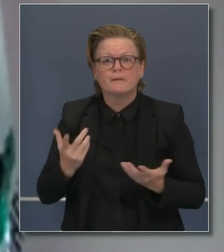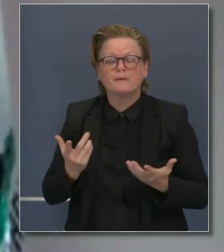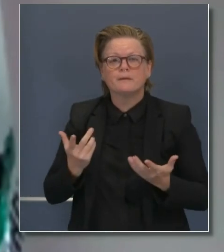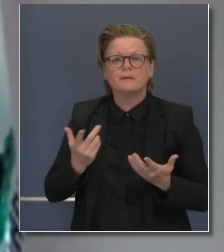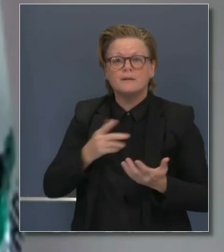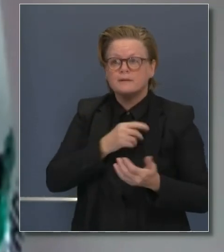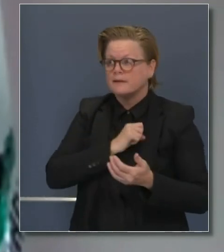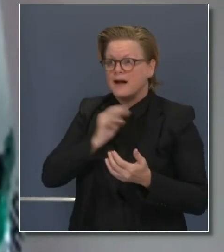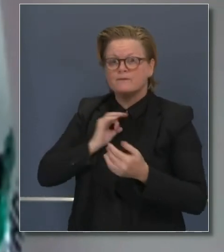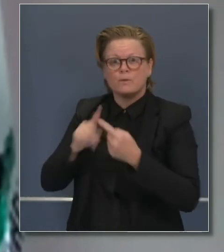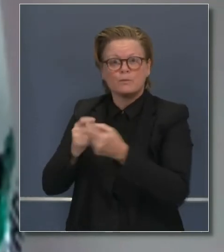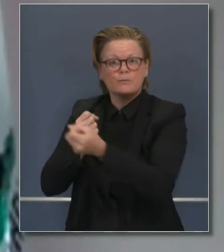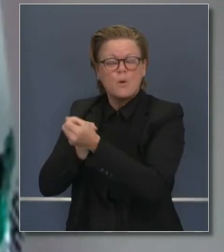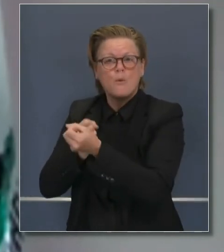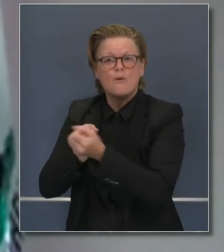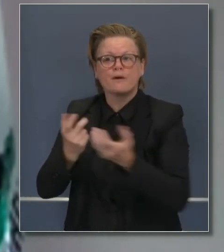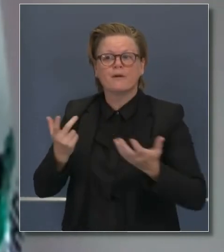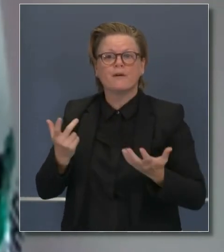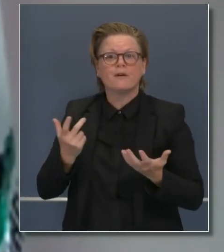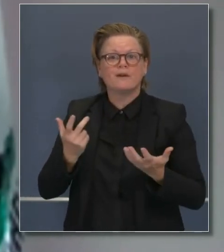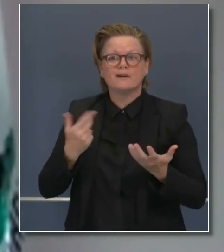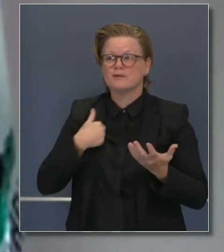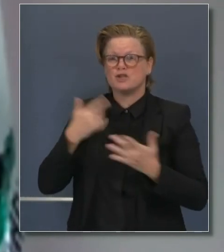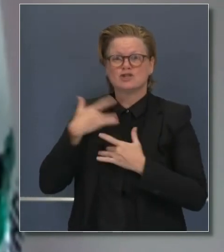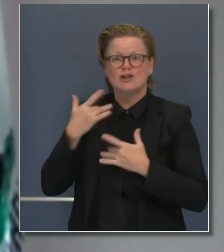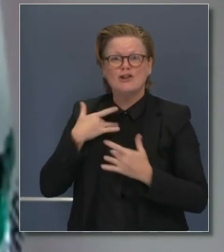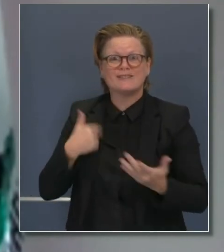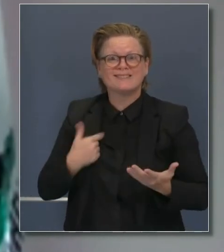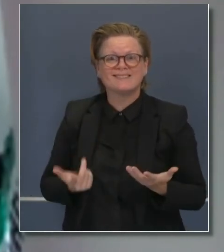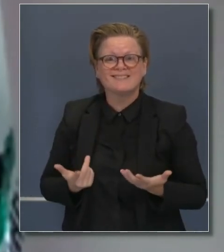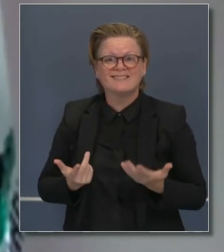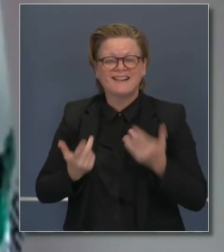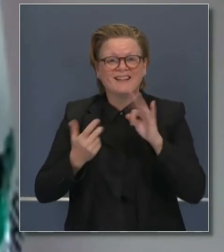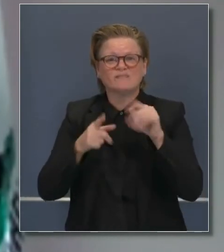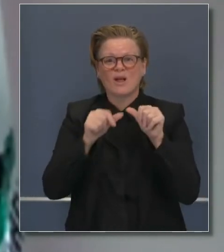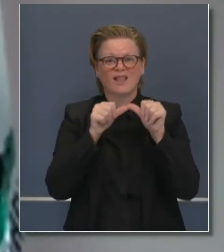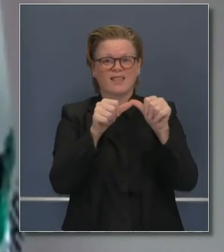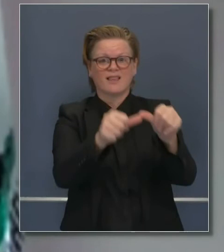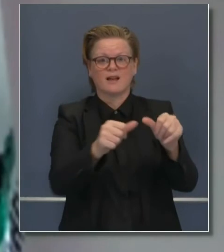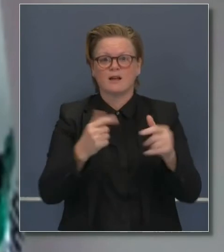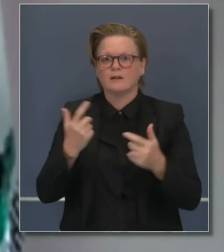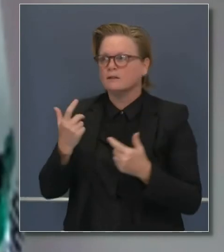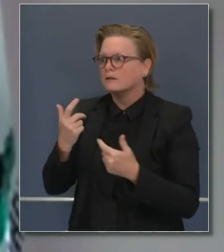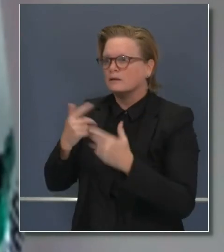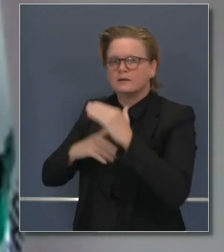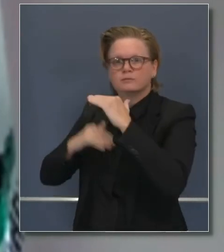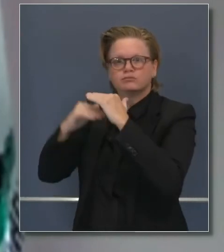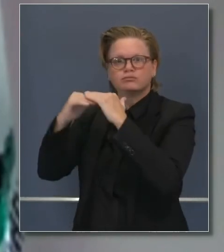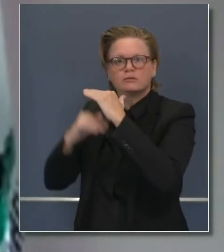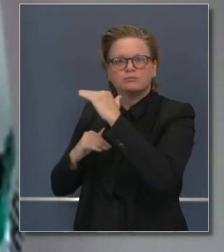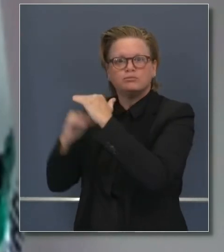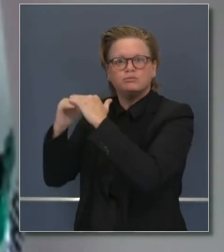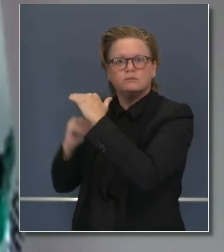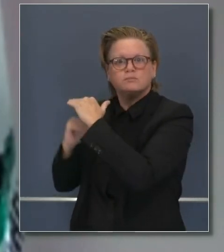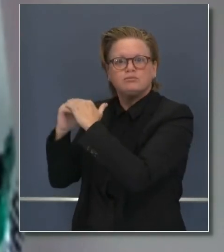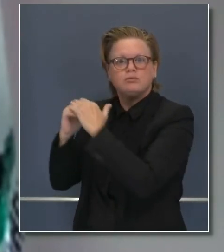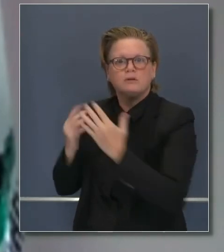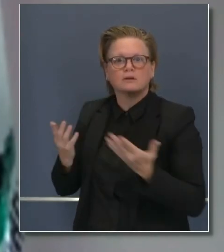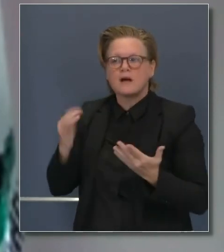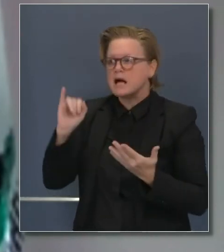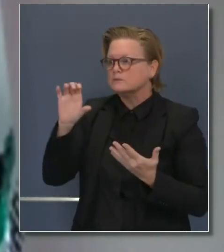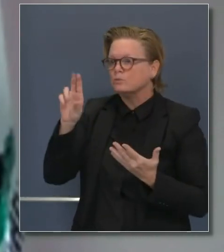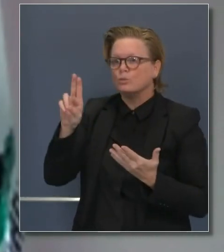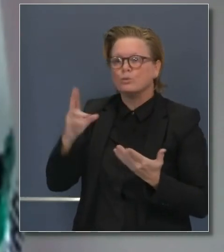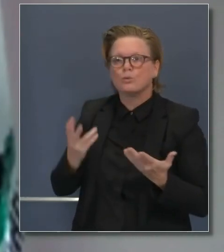staffing issue. We know that those frontline healthcare workers who have carried a tremendous burden throughout, the risk